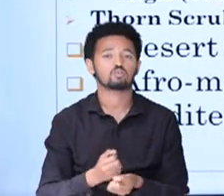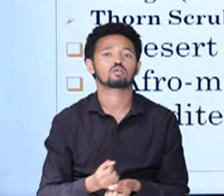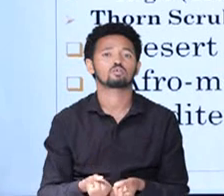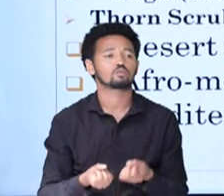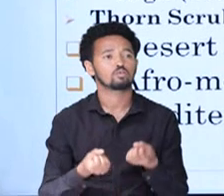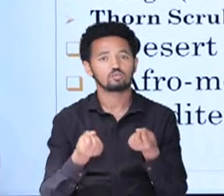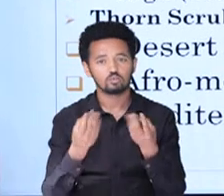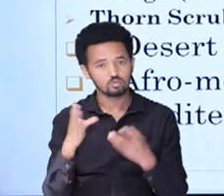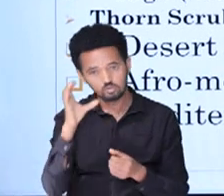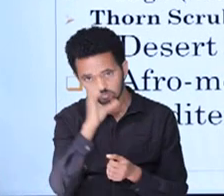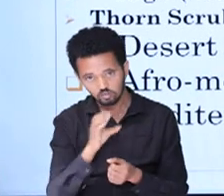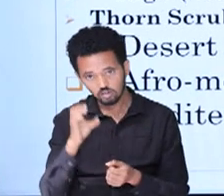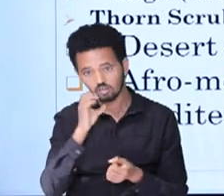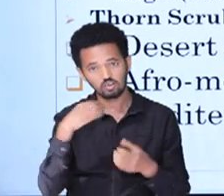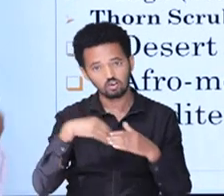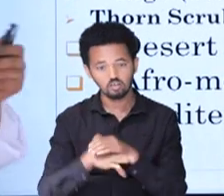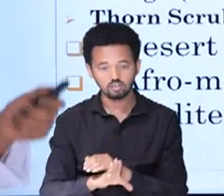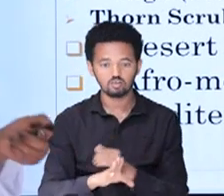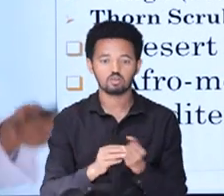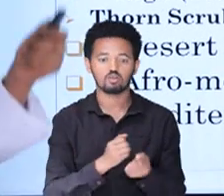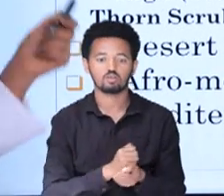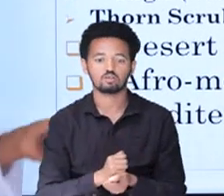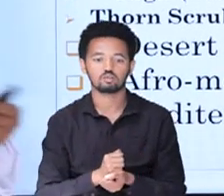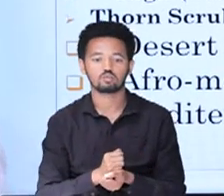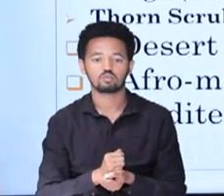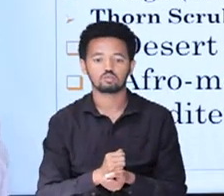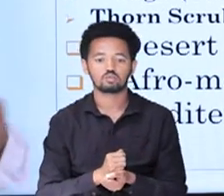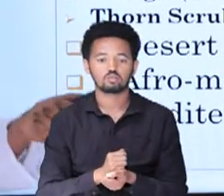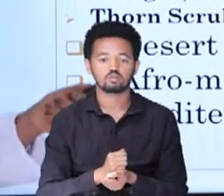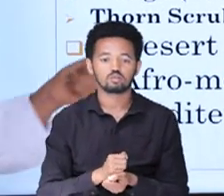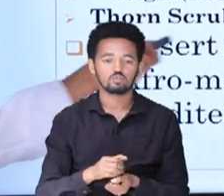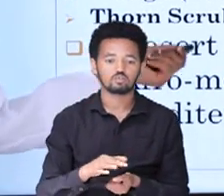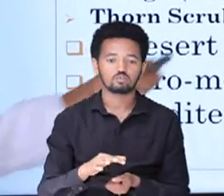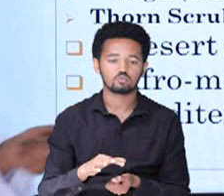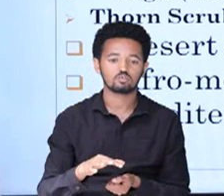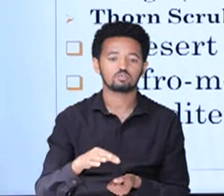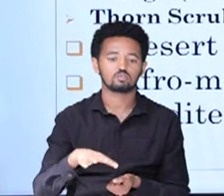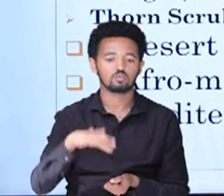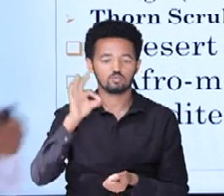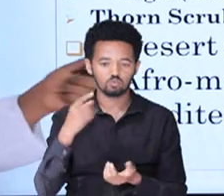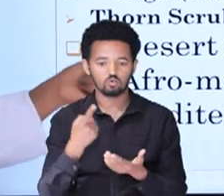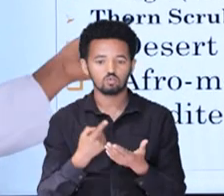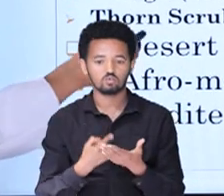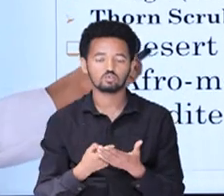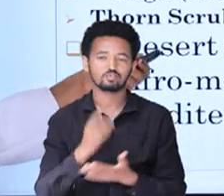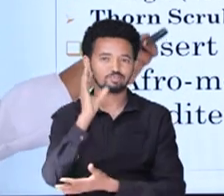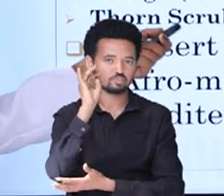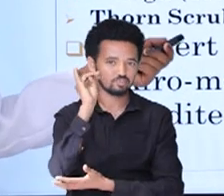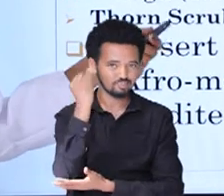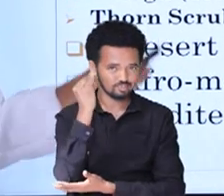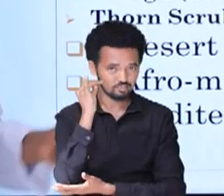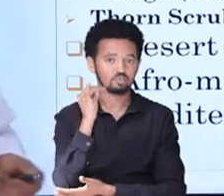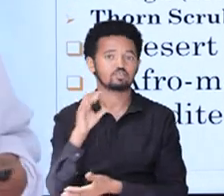mainly found in area of rainfall scant or insufficient rainfall is found in this area. Because of this,